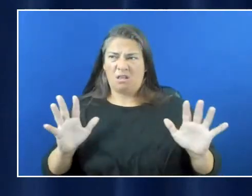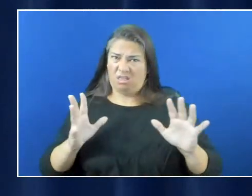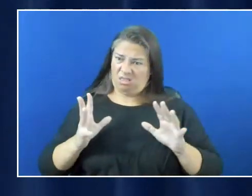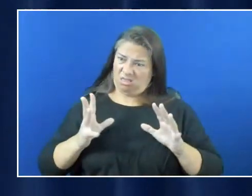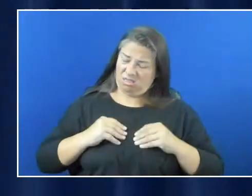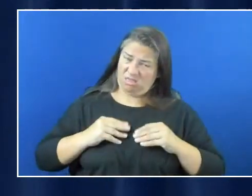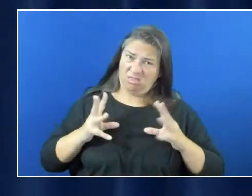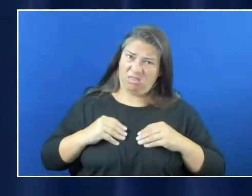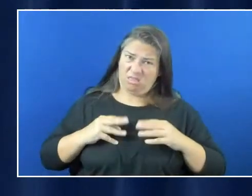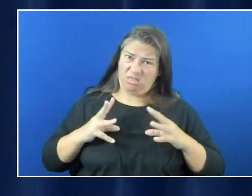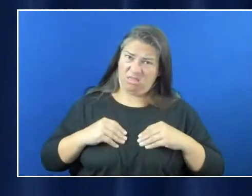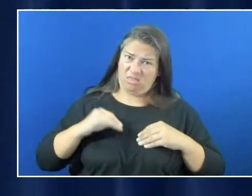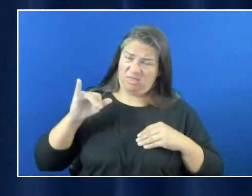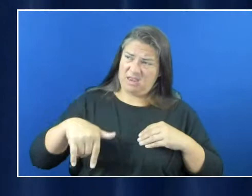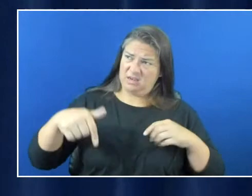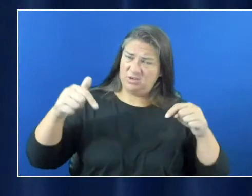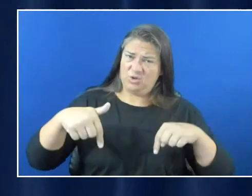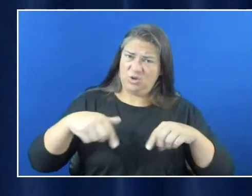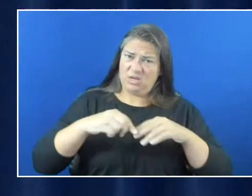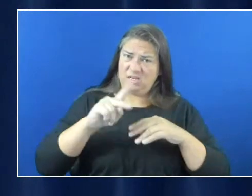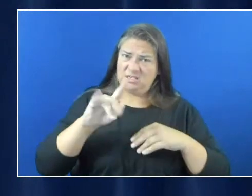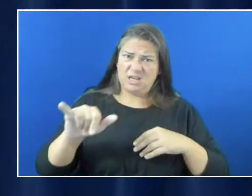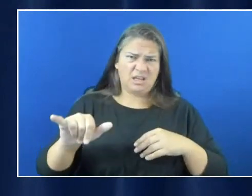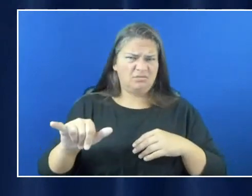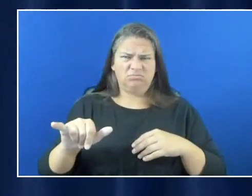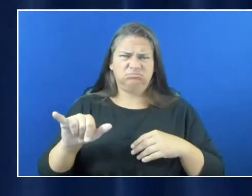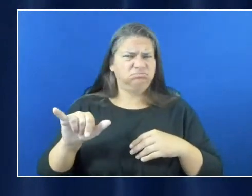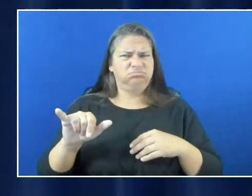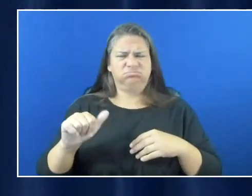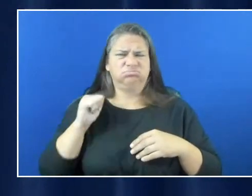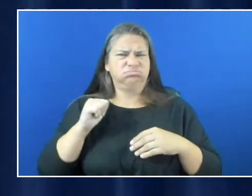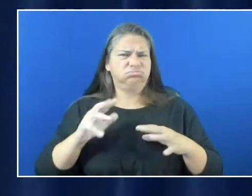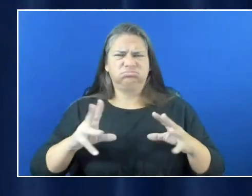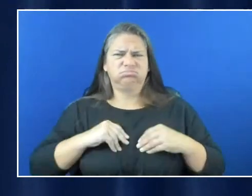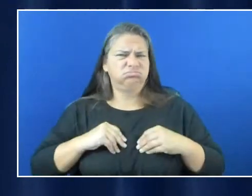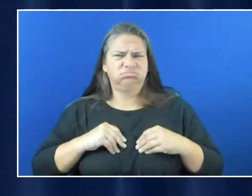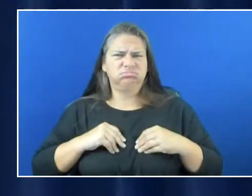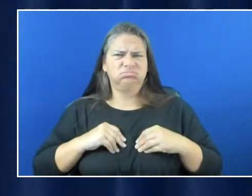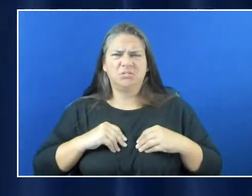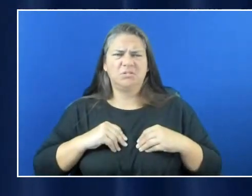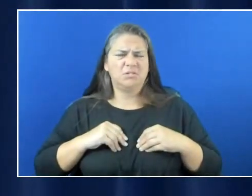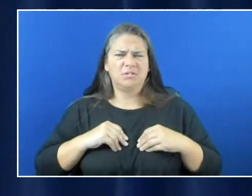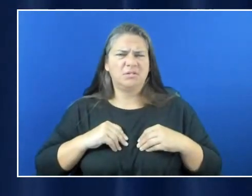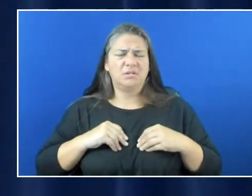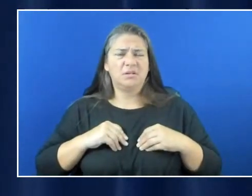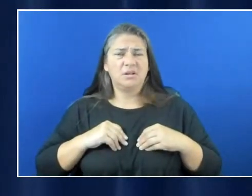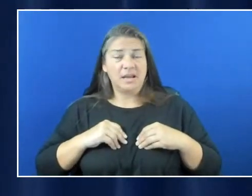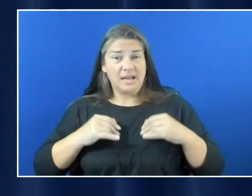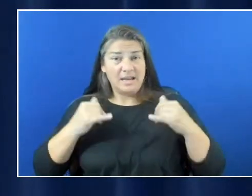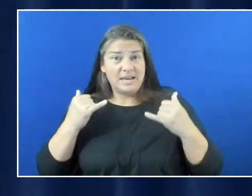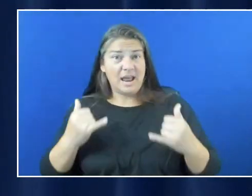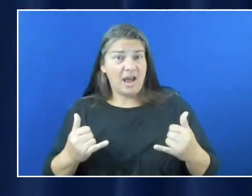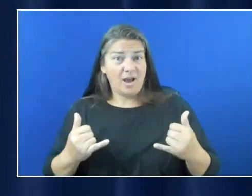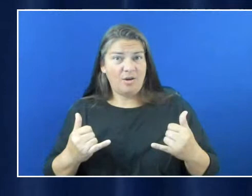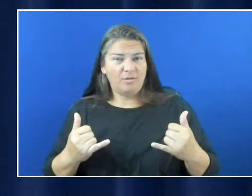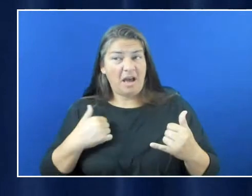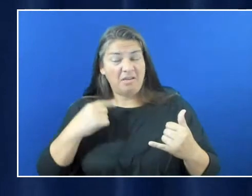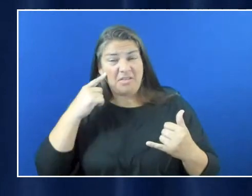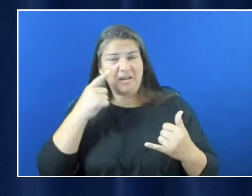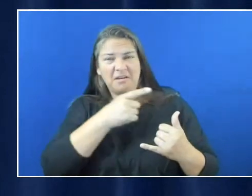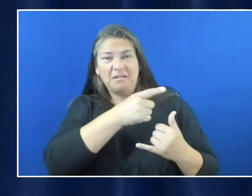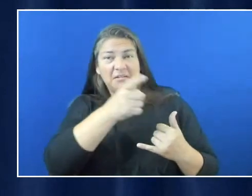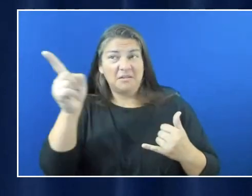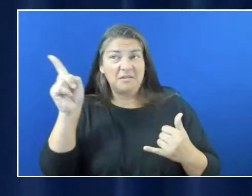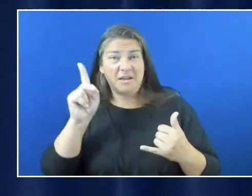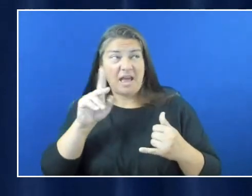our Commonwealth. And I believe that message has now come across loud and clear.